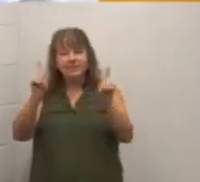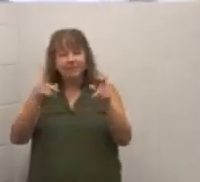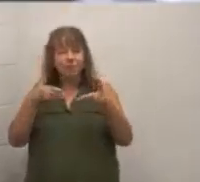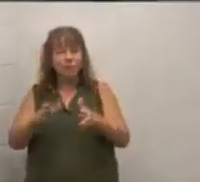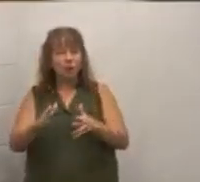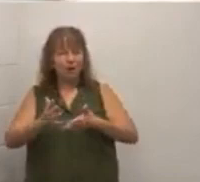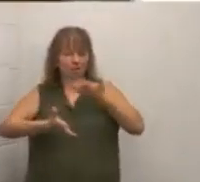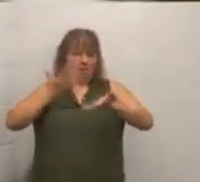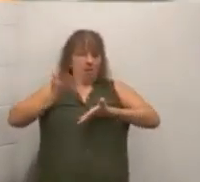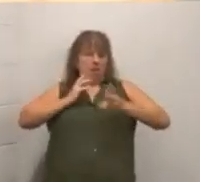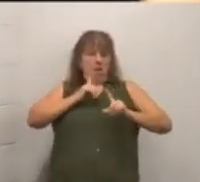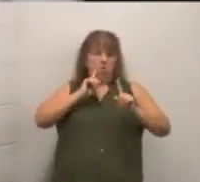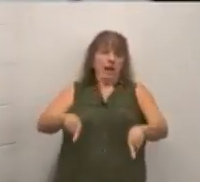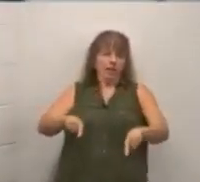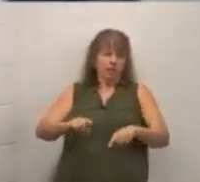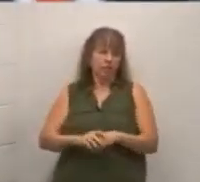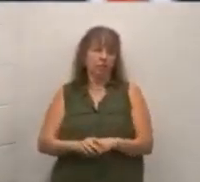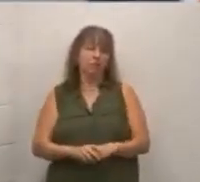Thank you, Dwayne.